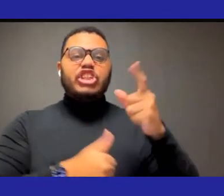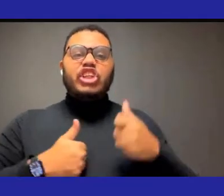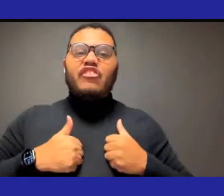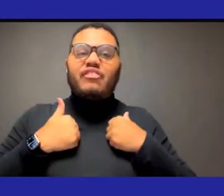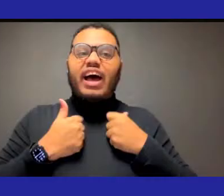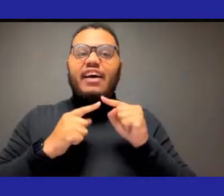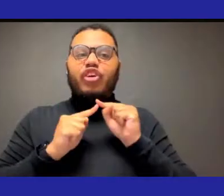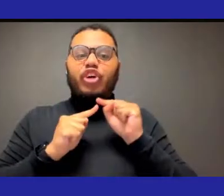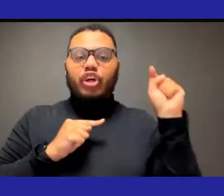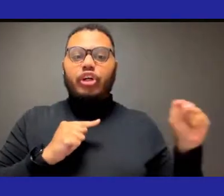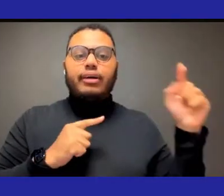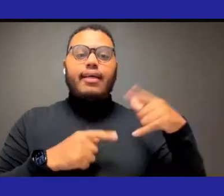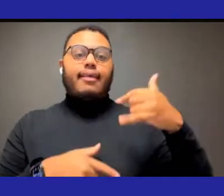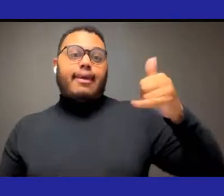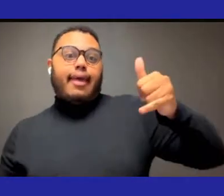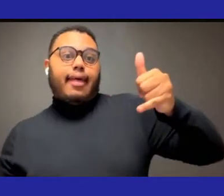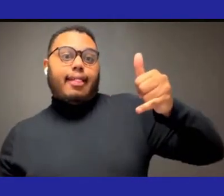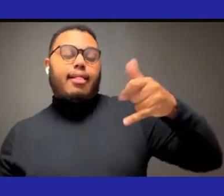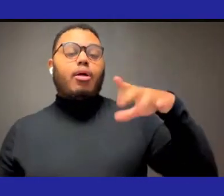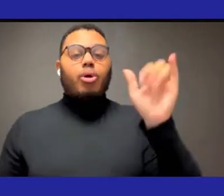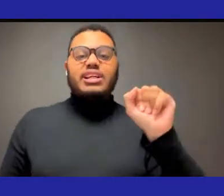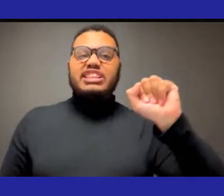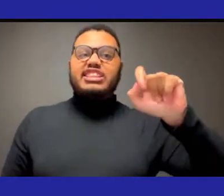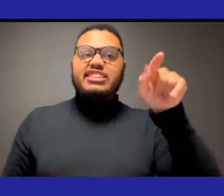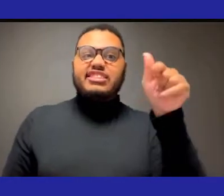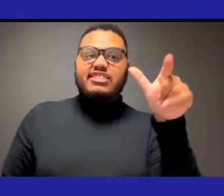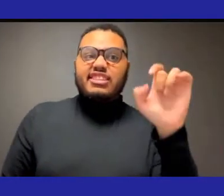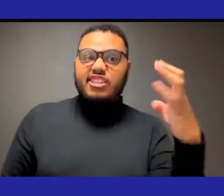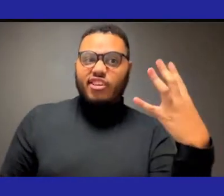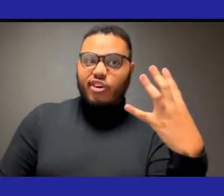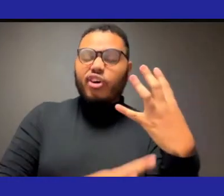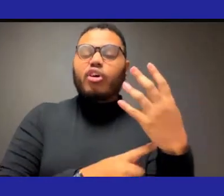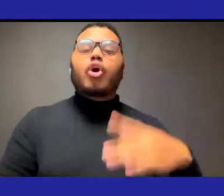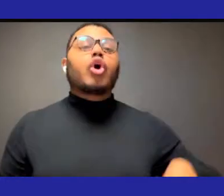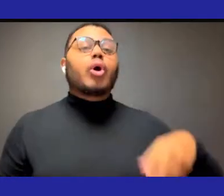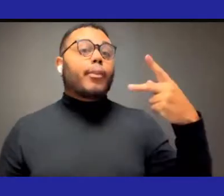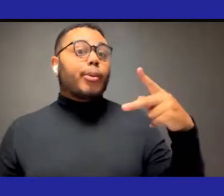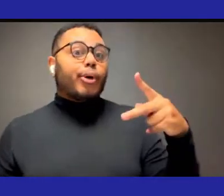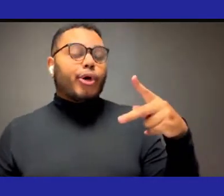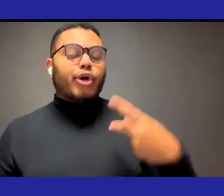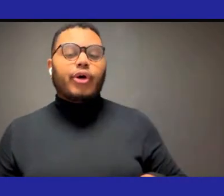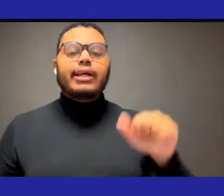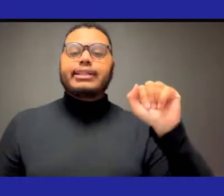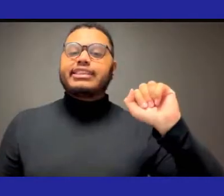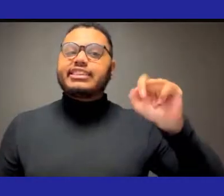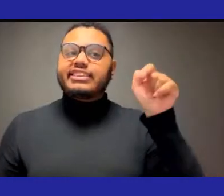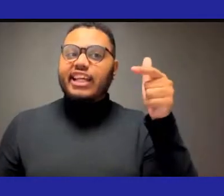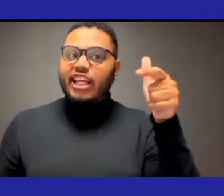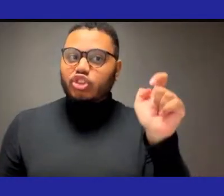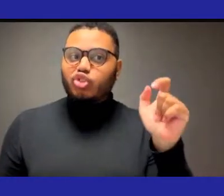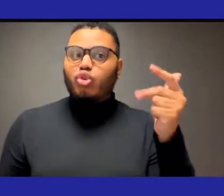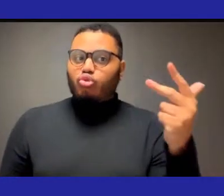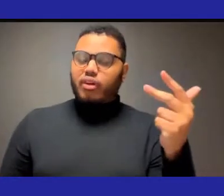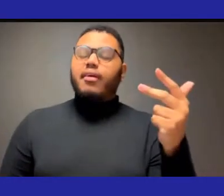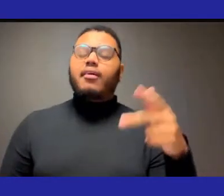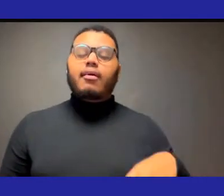on the bottom is stage 4. The purple bar is stage 3. And I can say that, doing the